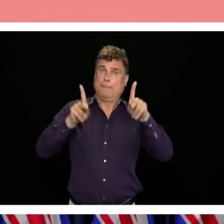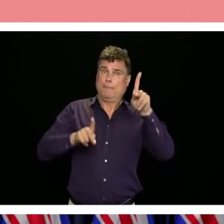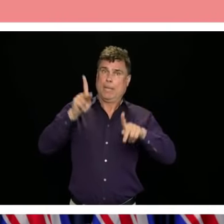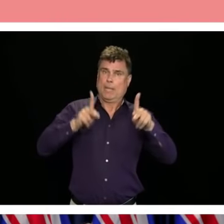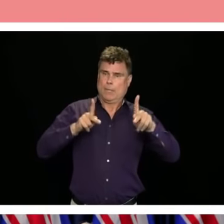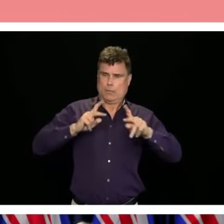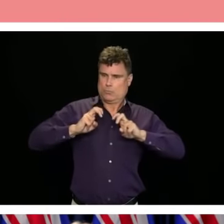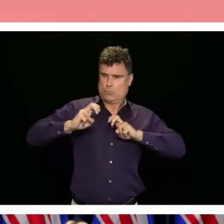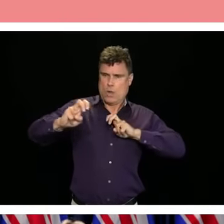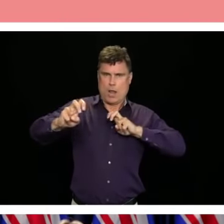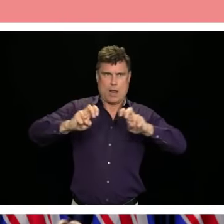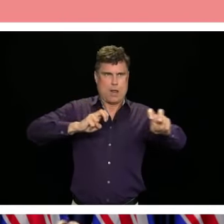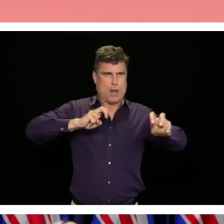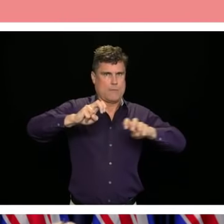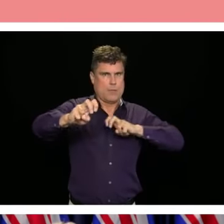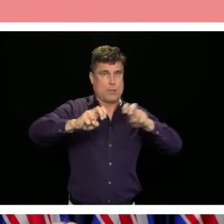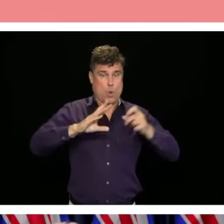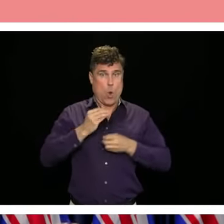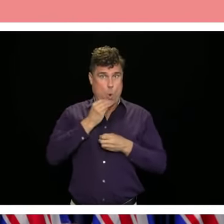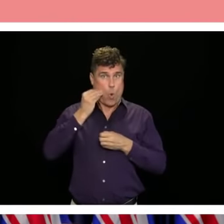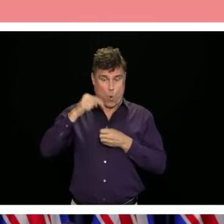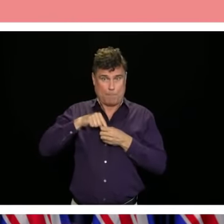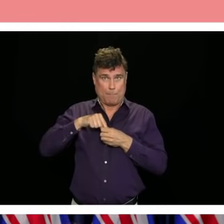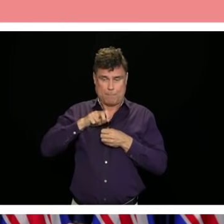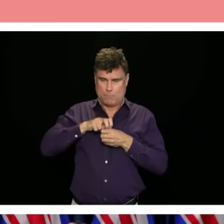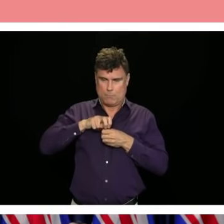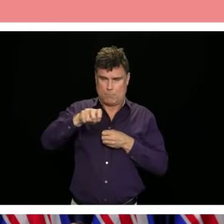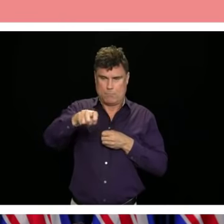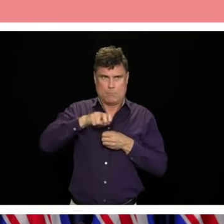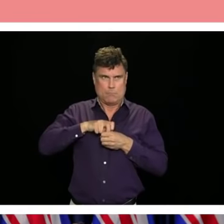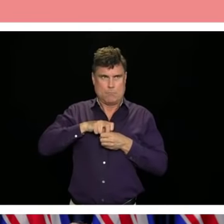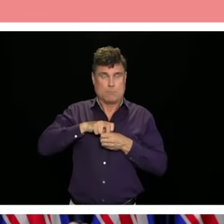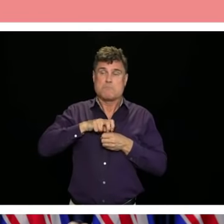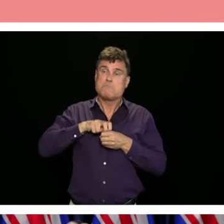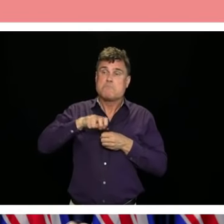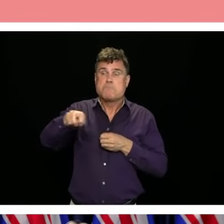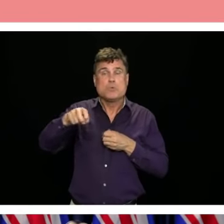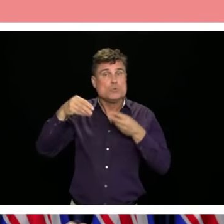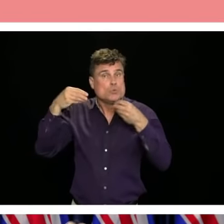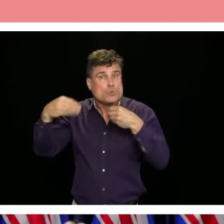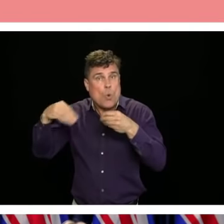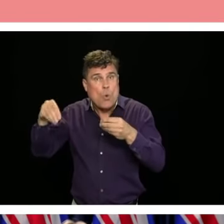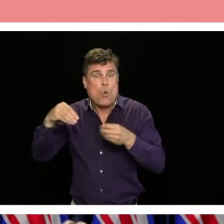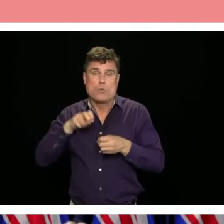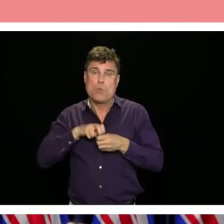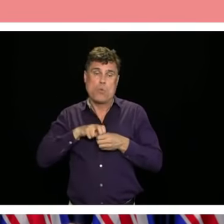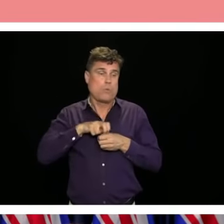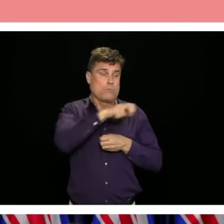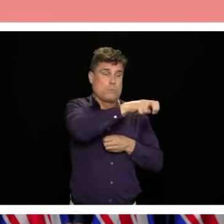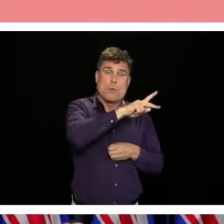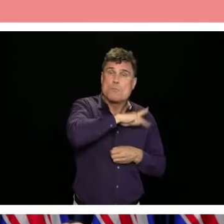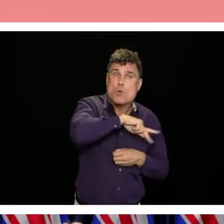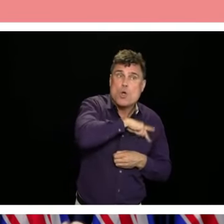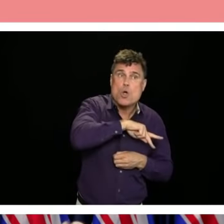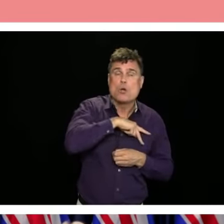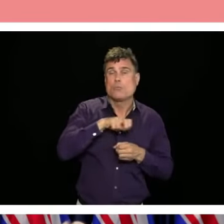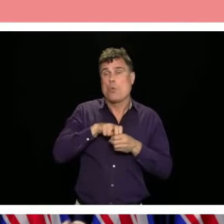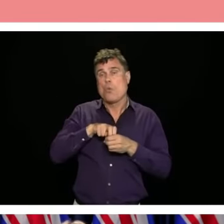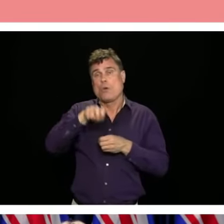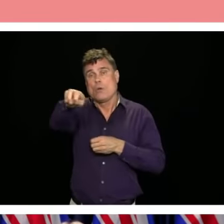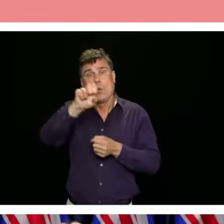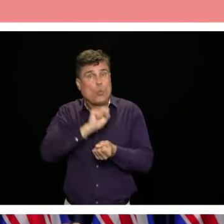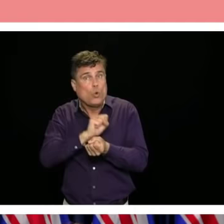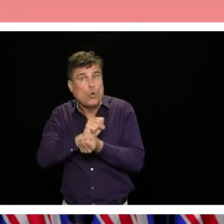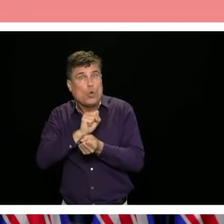to go through a number of the models, the first of which you've seen before, and it is to let you know what we have